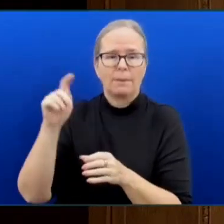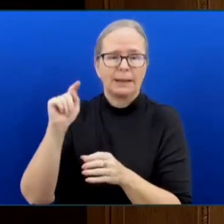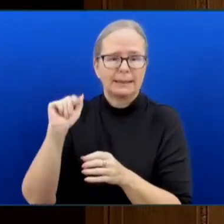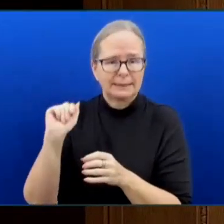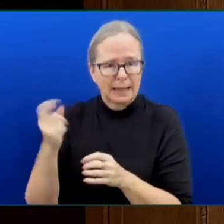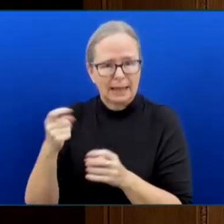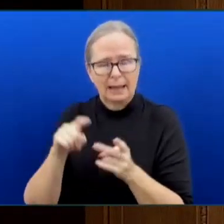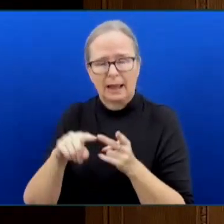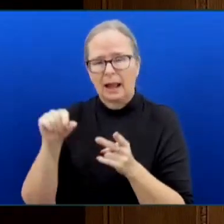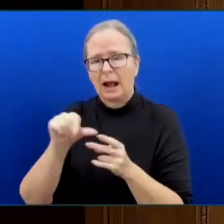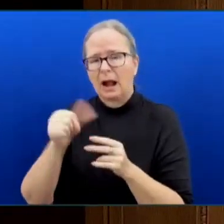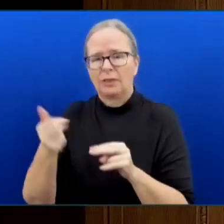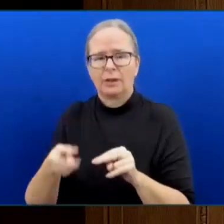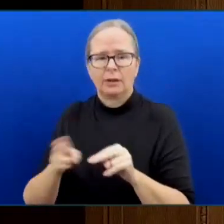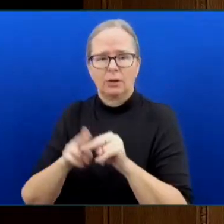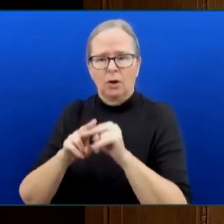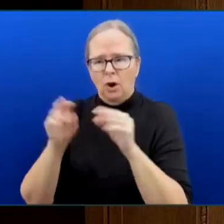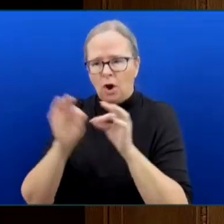been ignored.